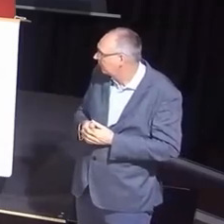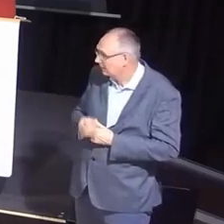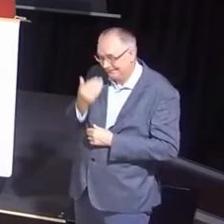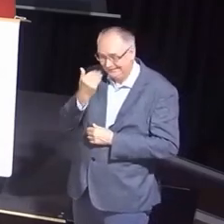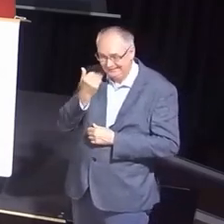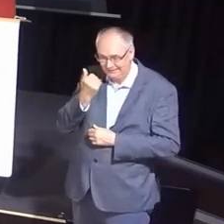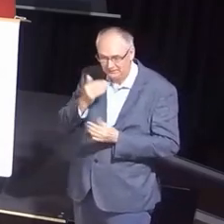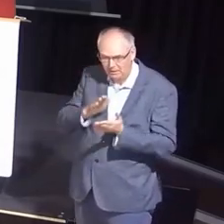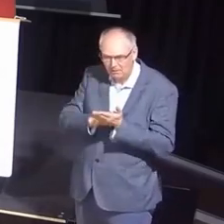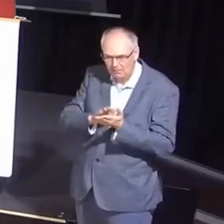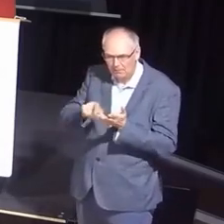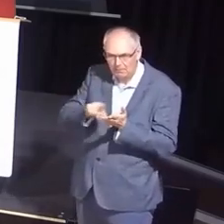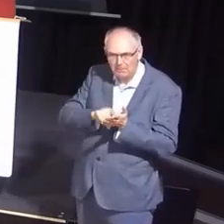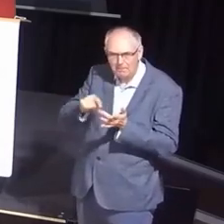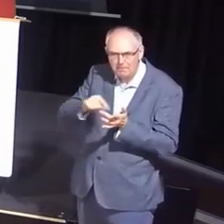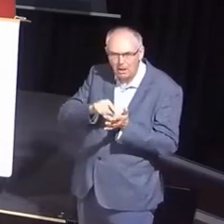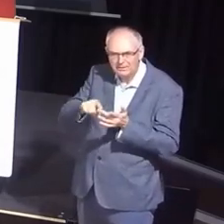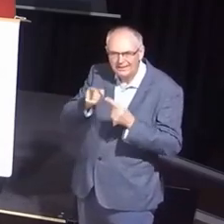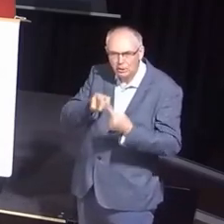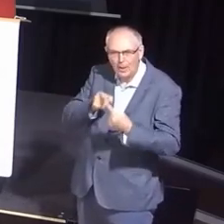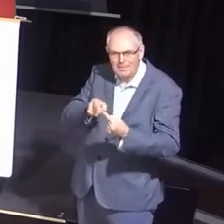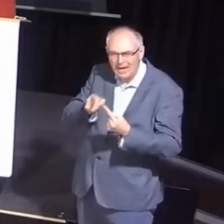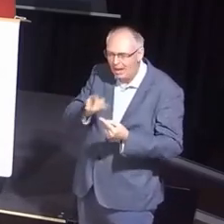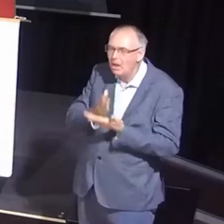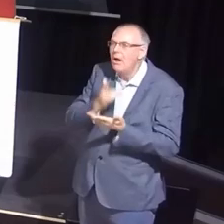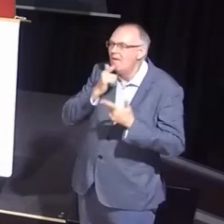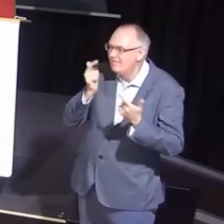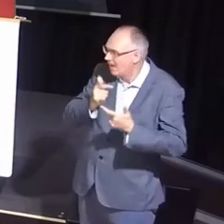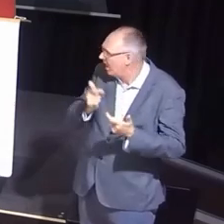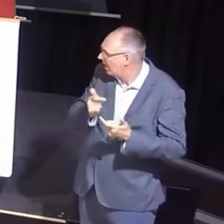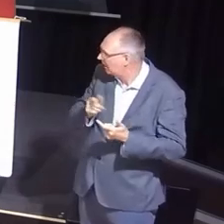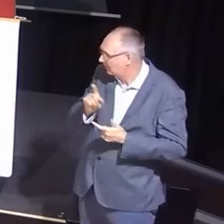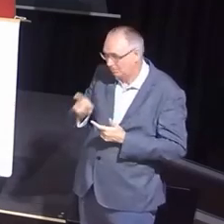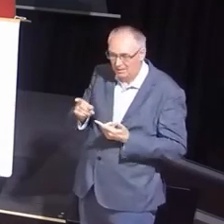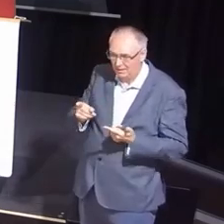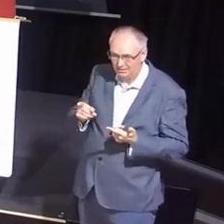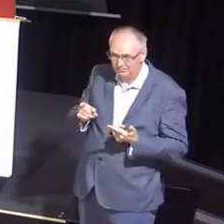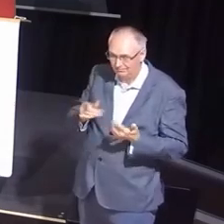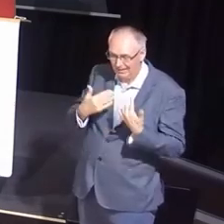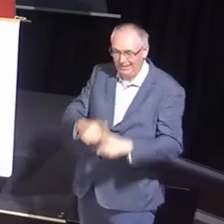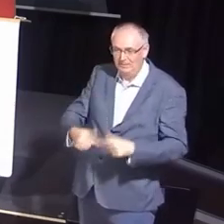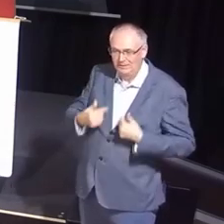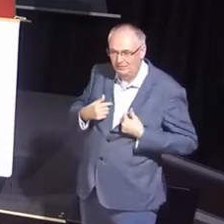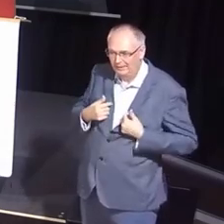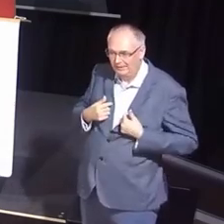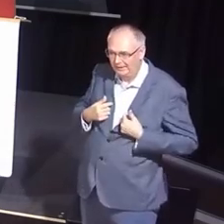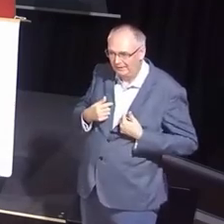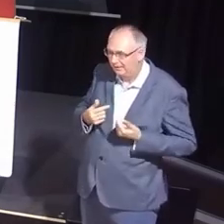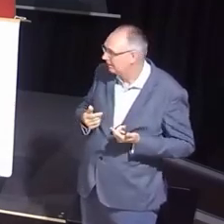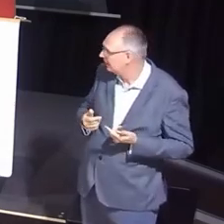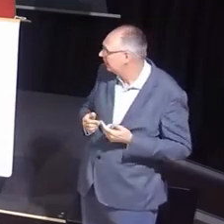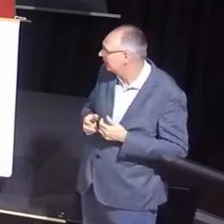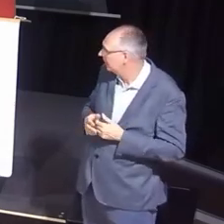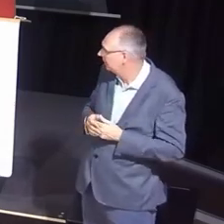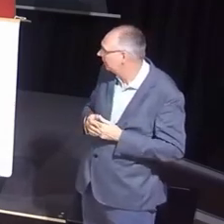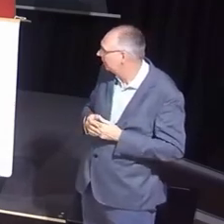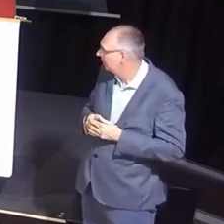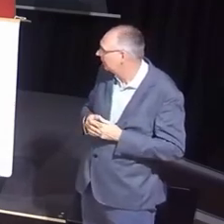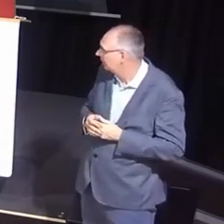Kombat as well was so much fun to play. However, it felt very limiting. There's only a certain amount of button bashing, which is